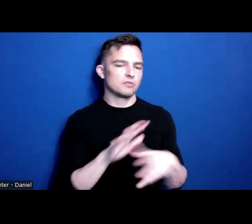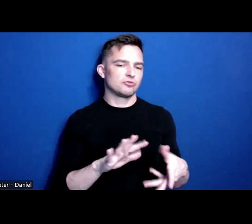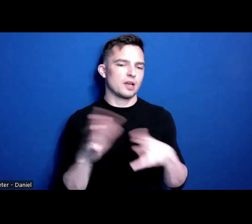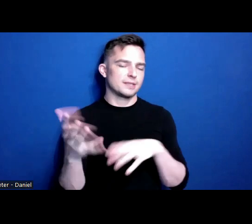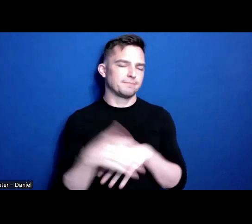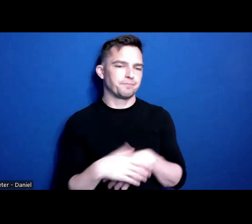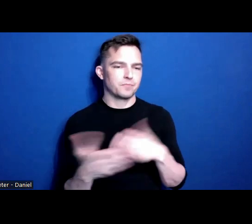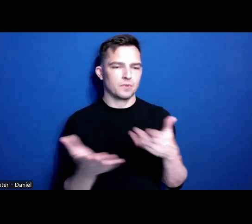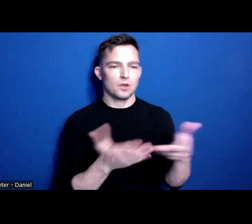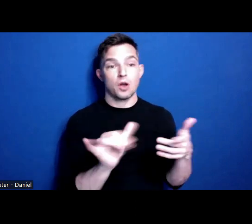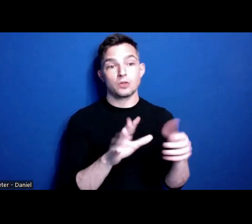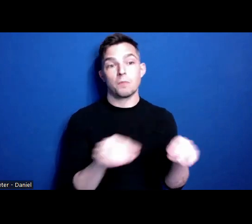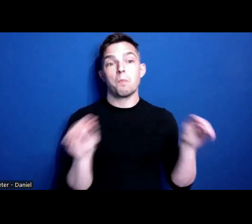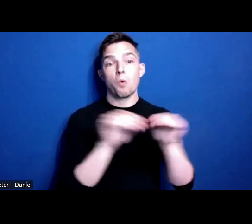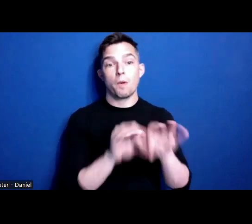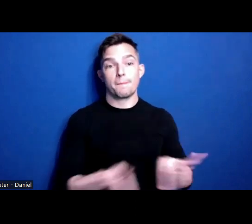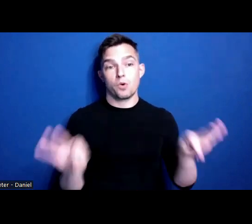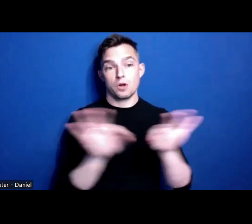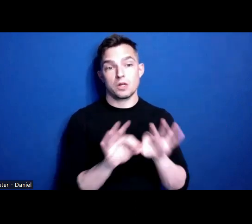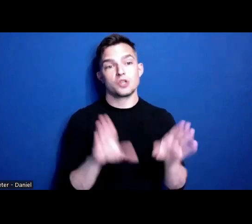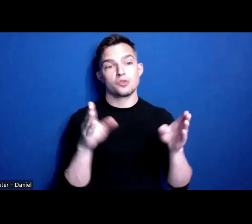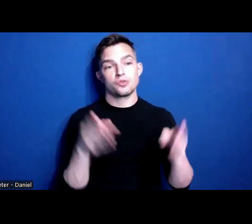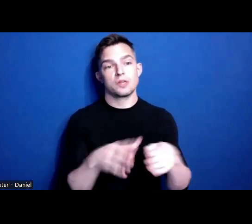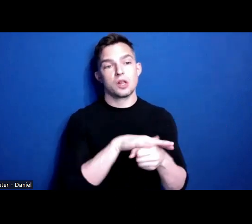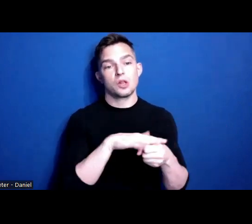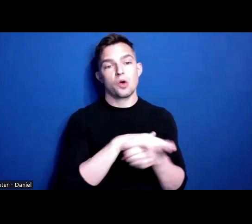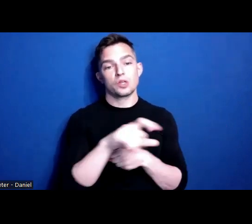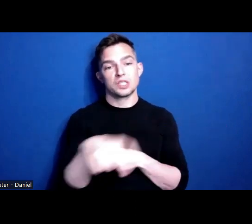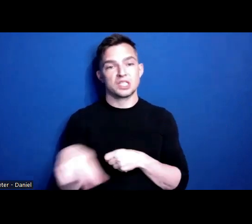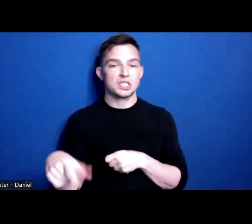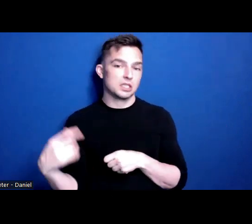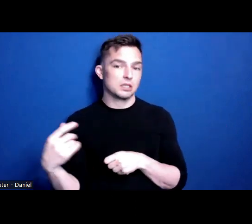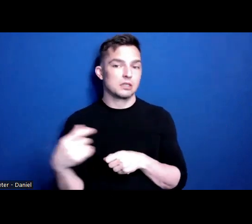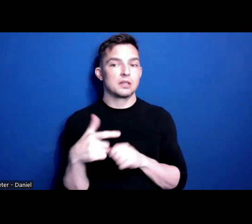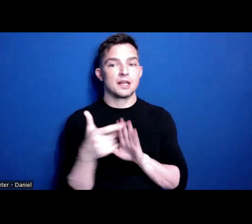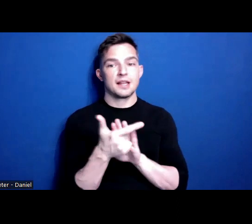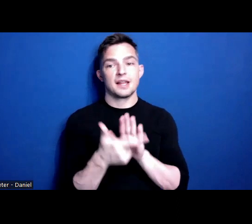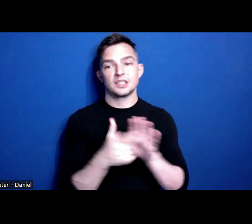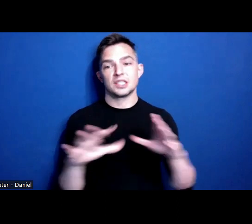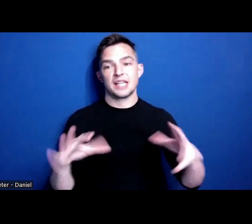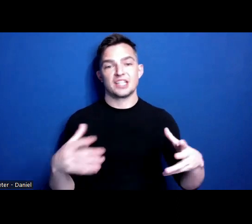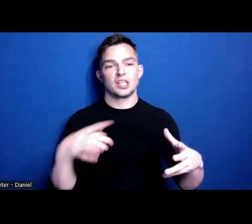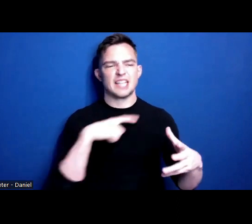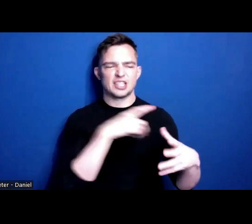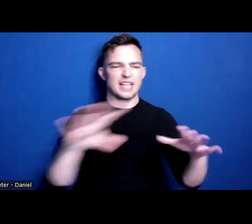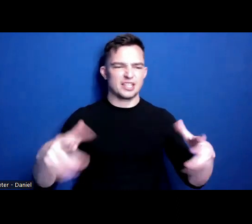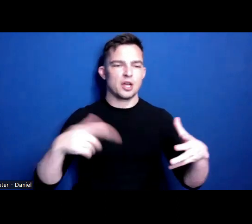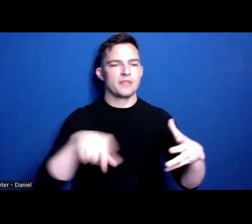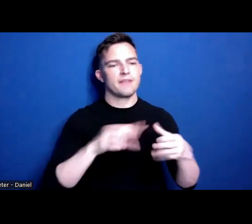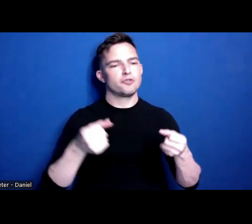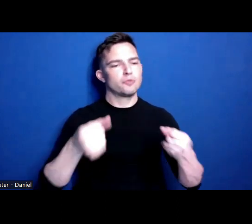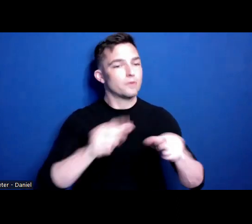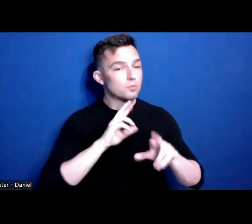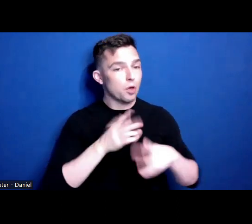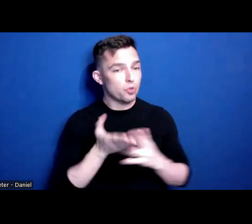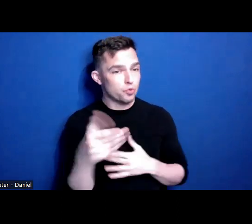But even more importantly, to address local needs, the legislature has driven a response through